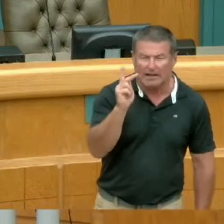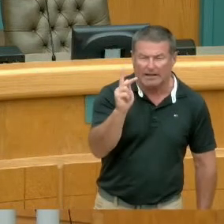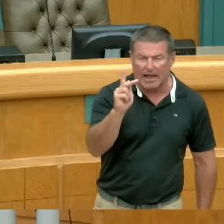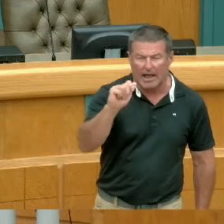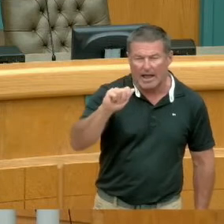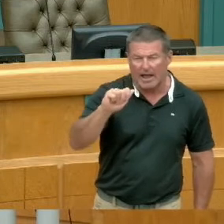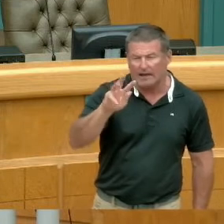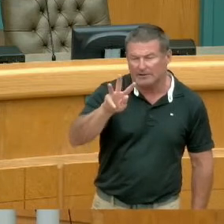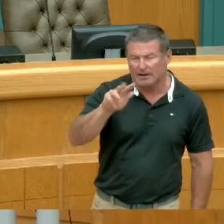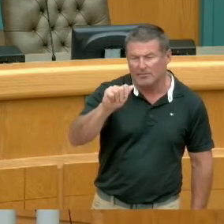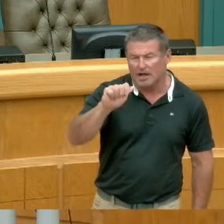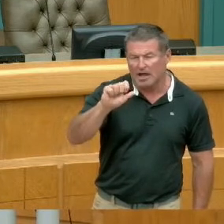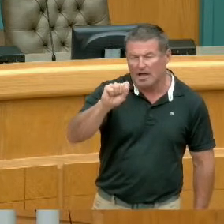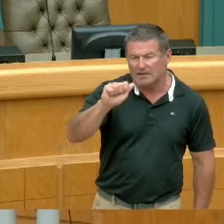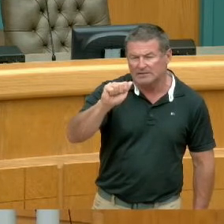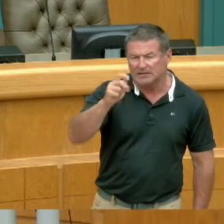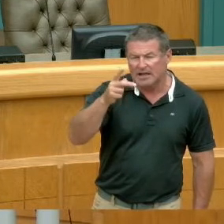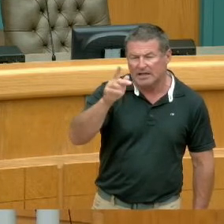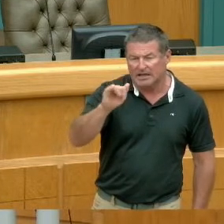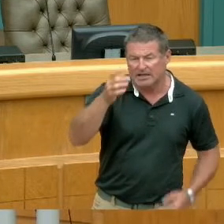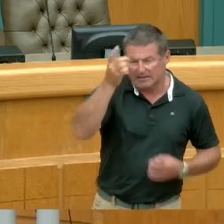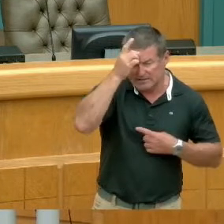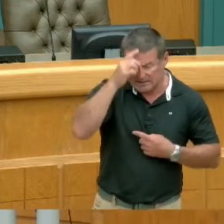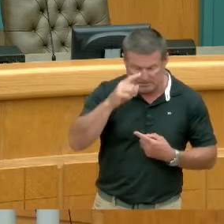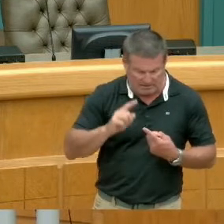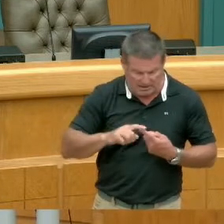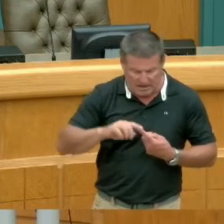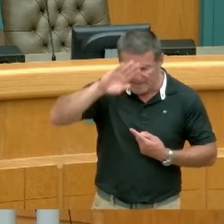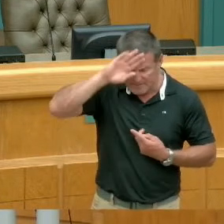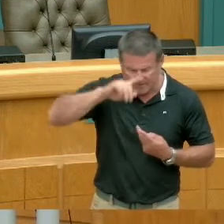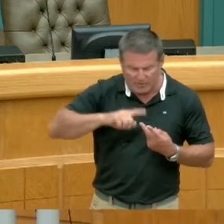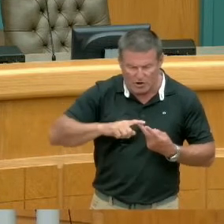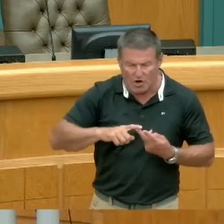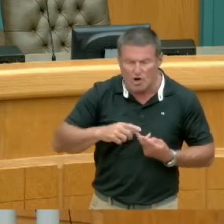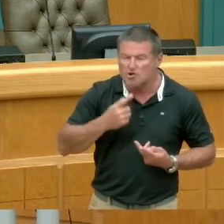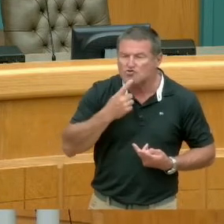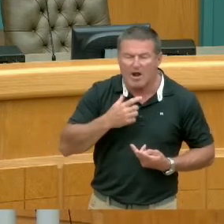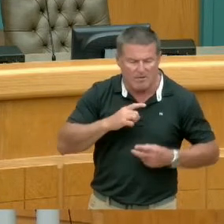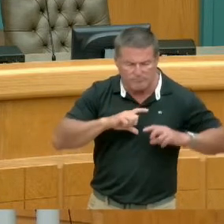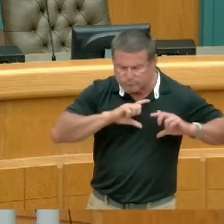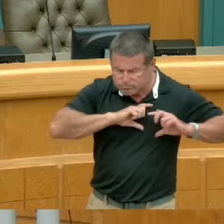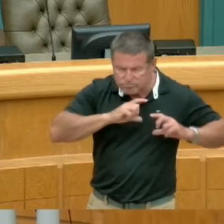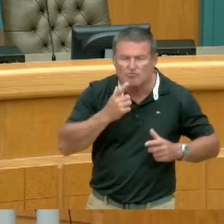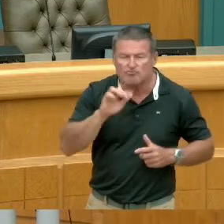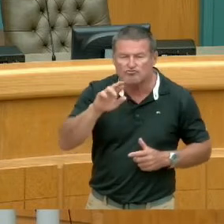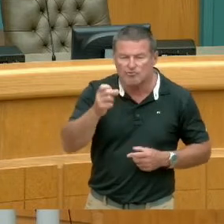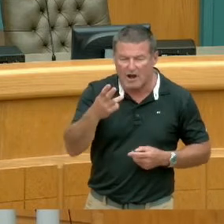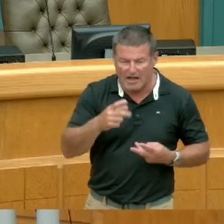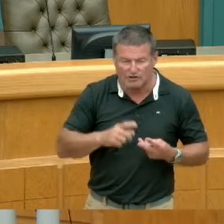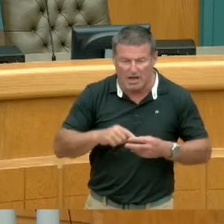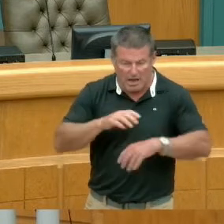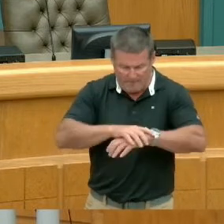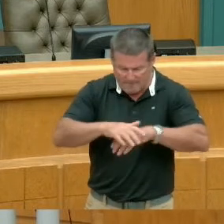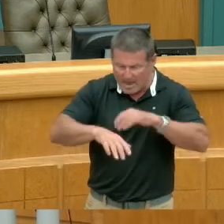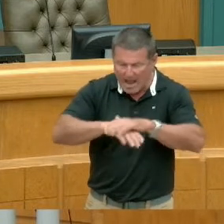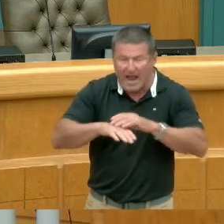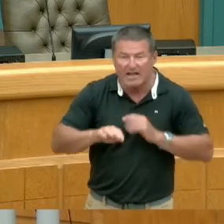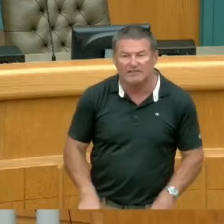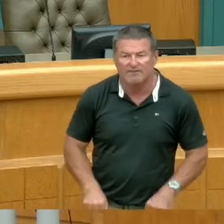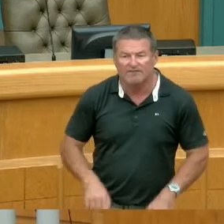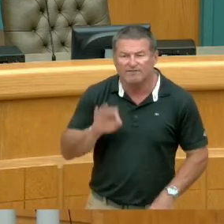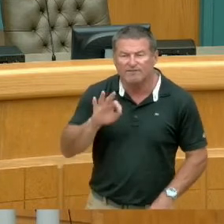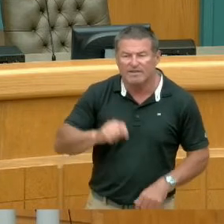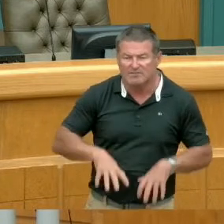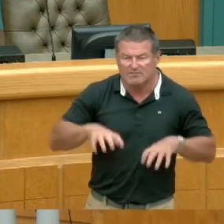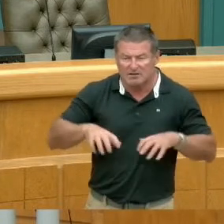of Kawasaki disease are fever, rash, swelling of the hands and feet, irritation, redness in the eyes, swollen